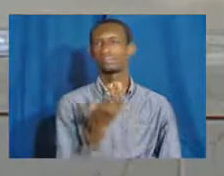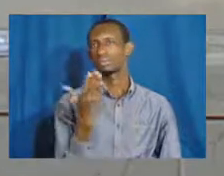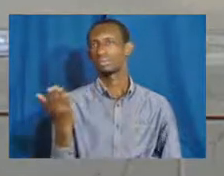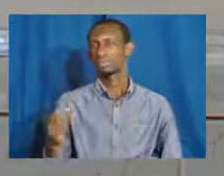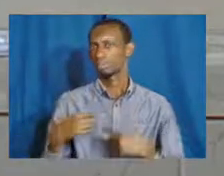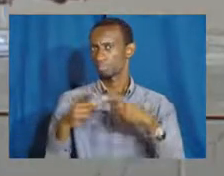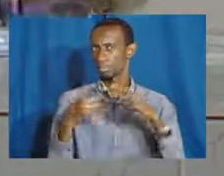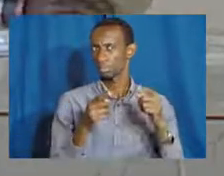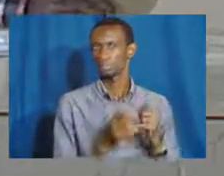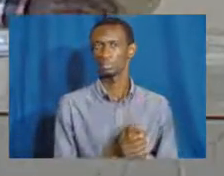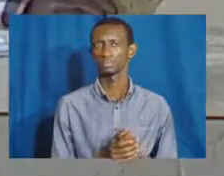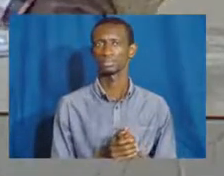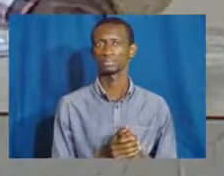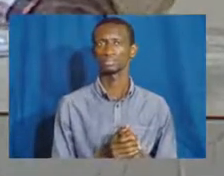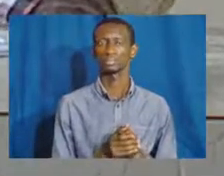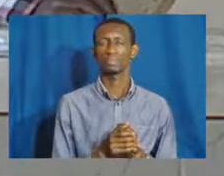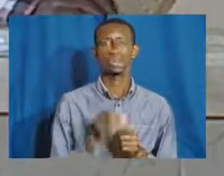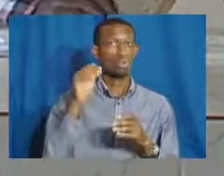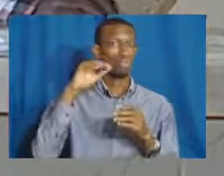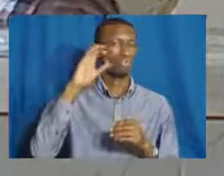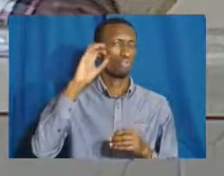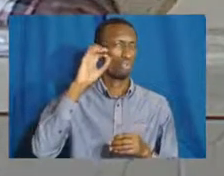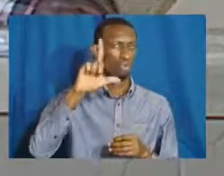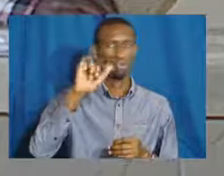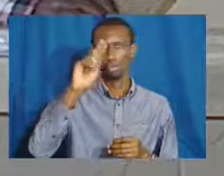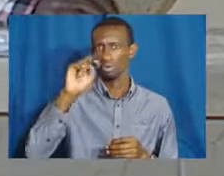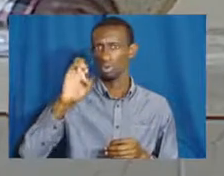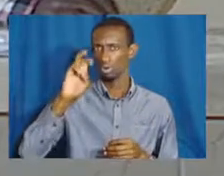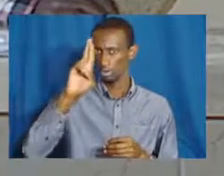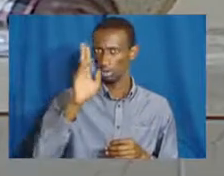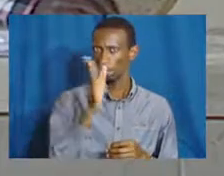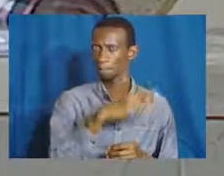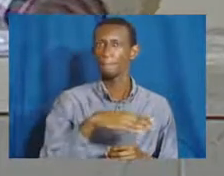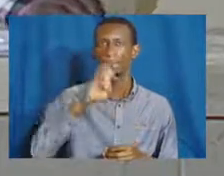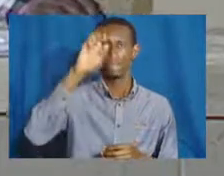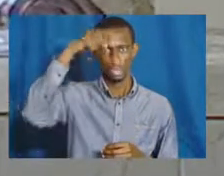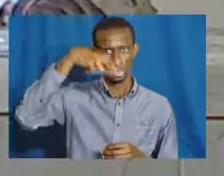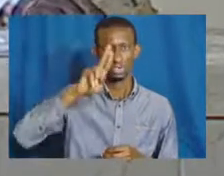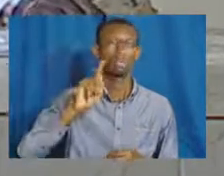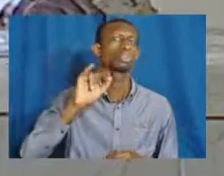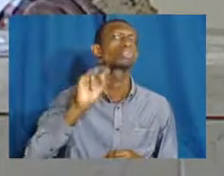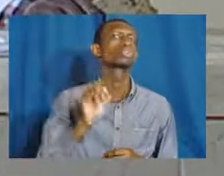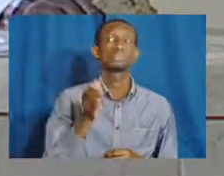cases for a linear function, a linear equation in one unknown or